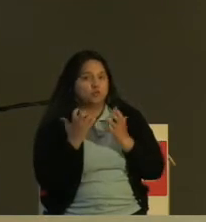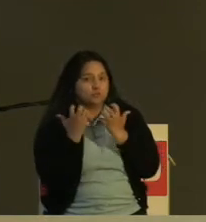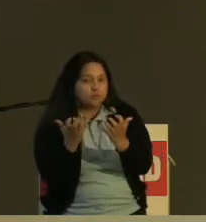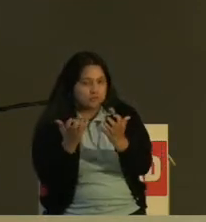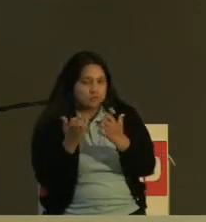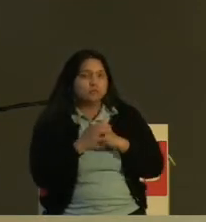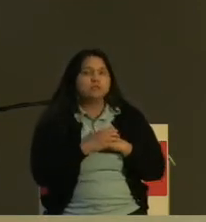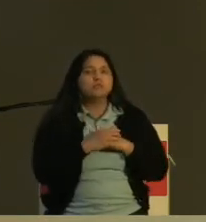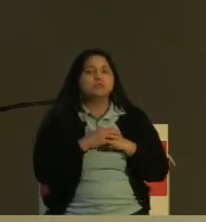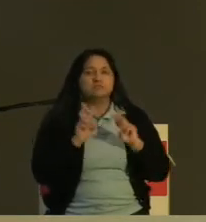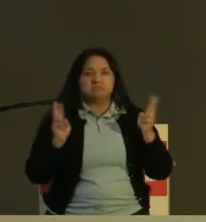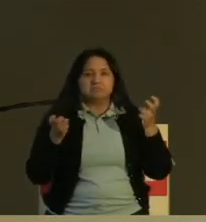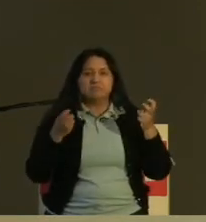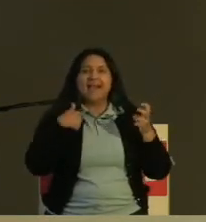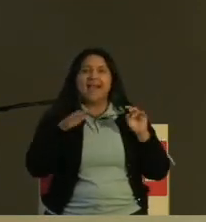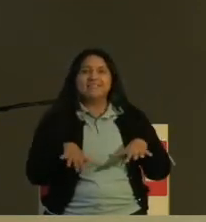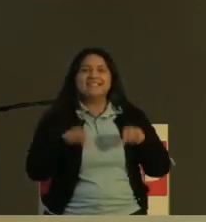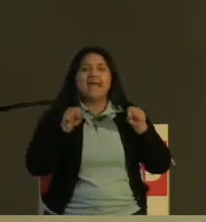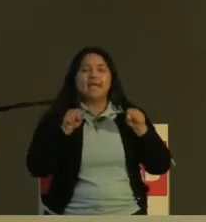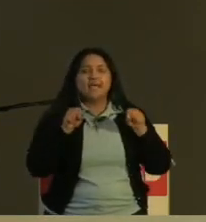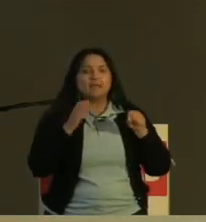I have taken liberties.